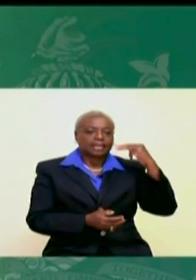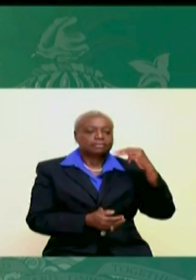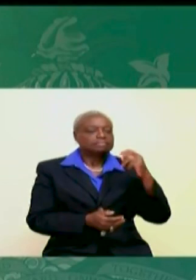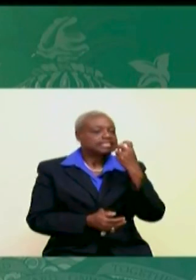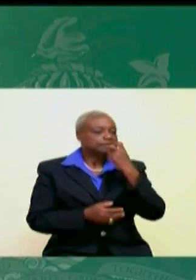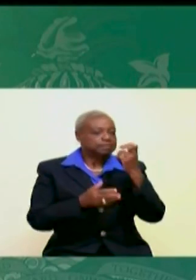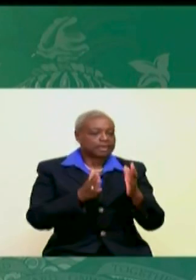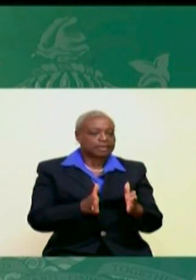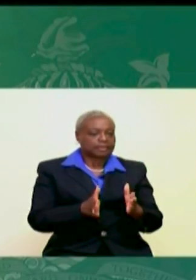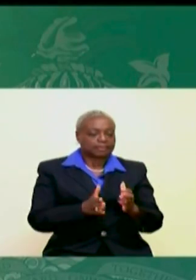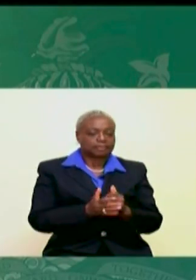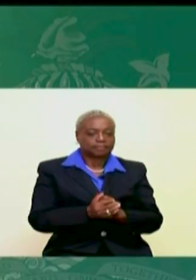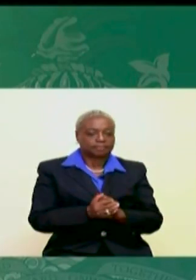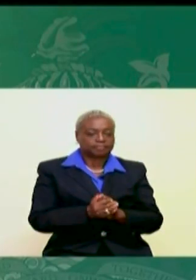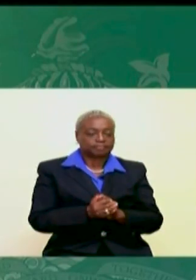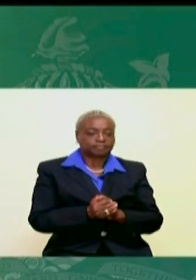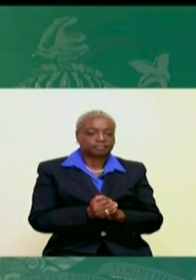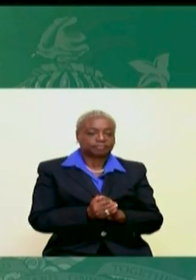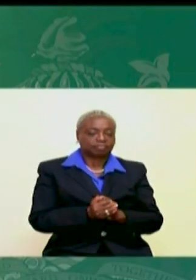Madam Speaker,